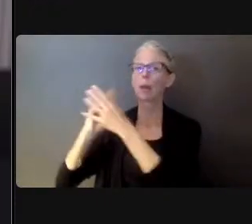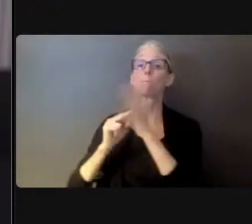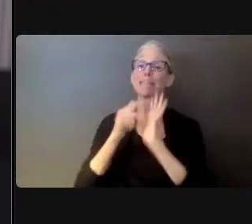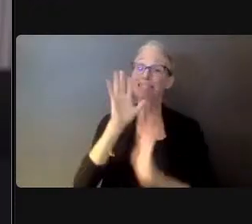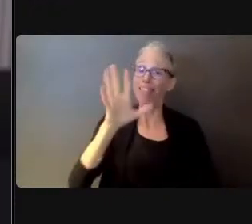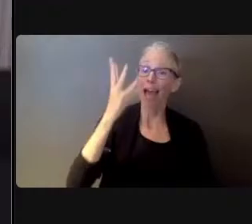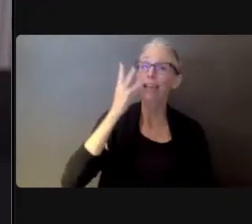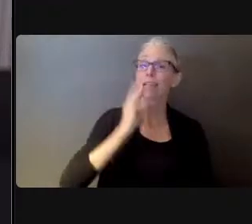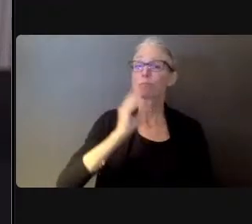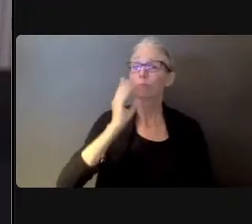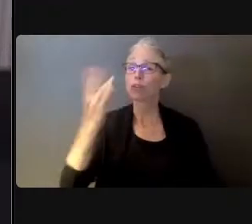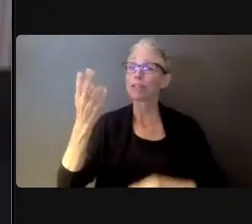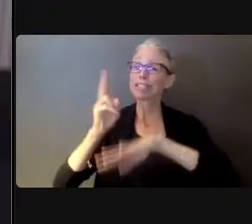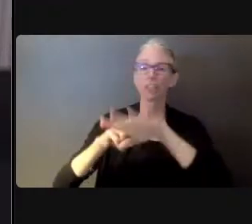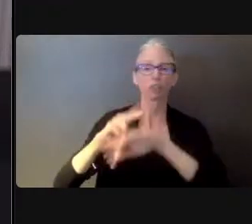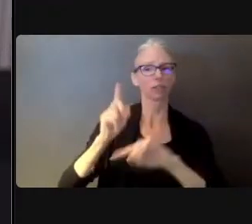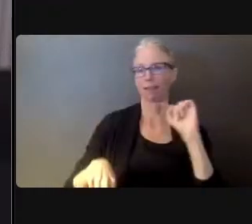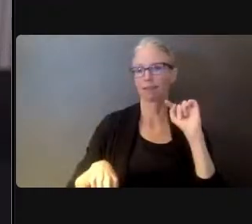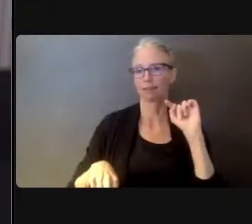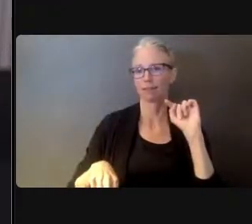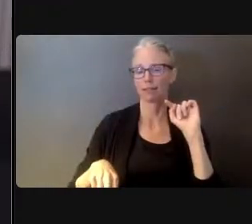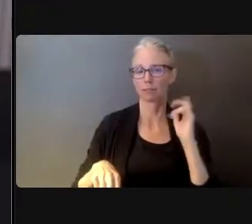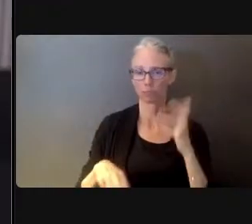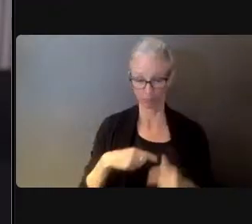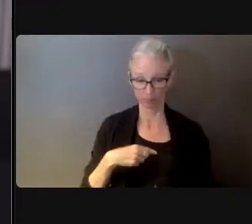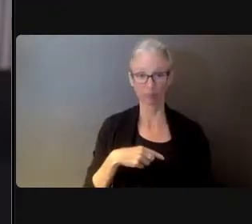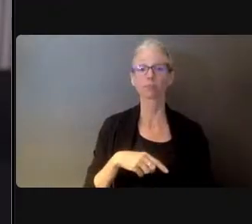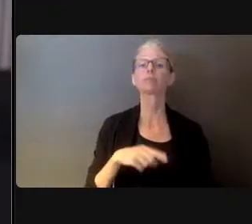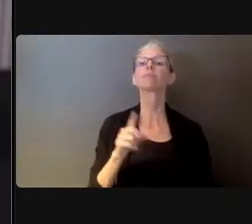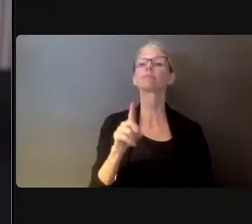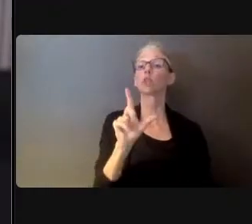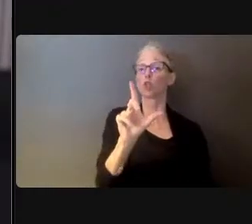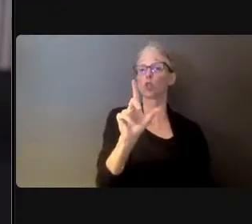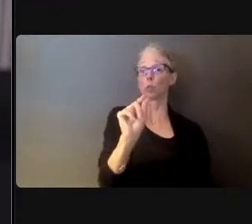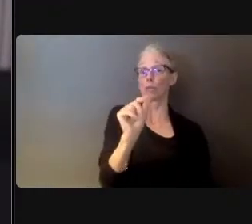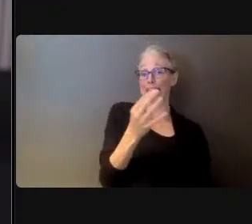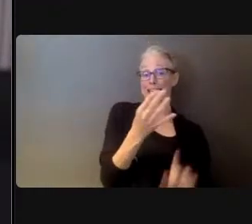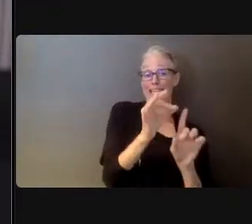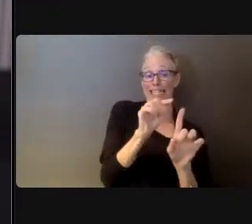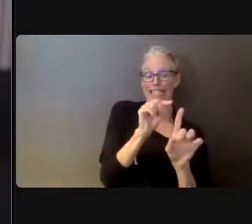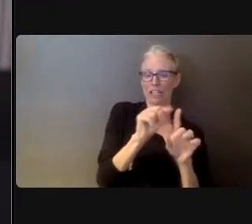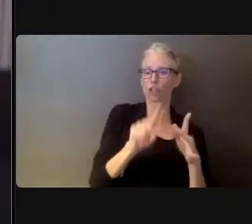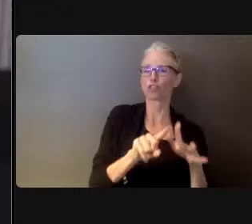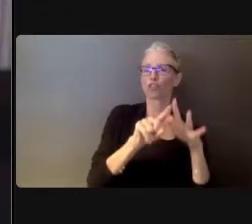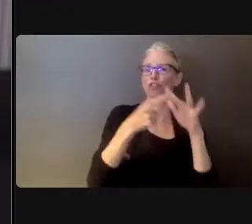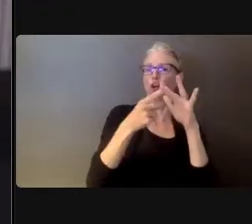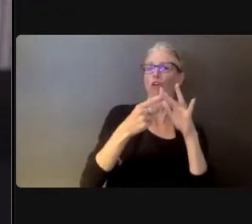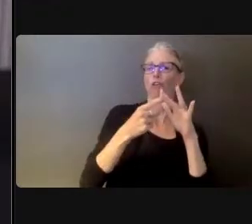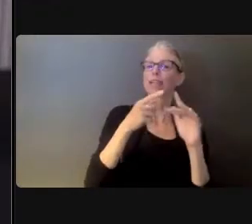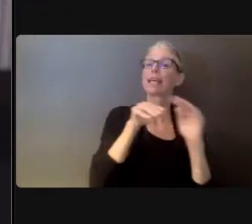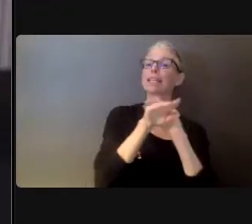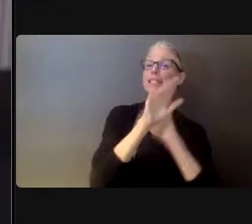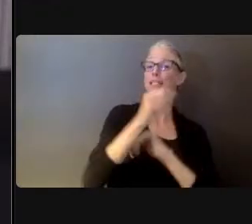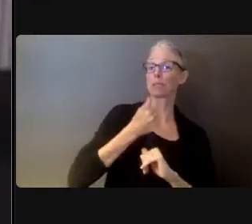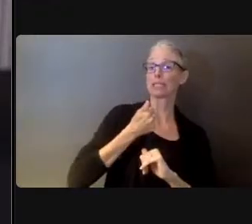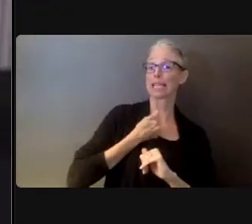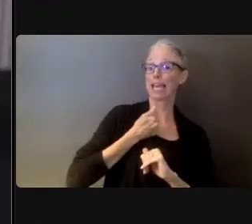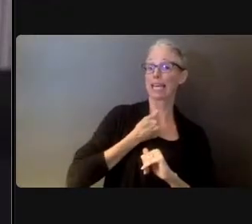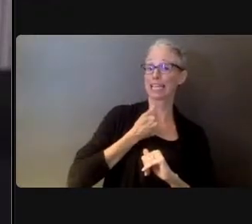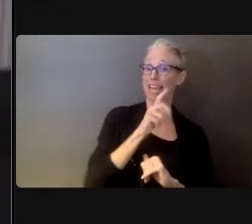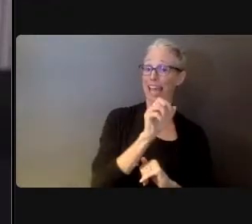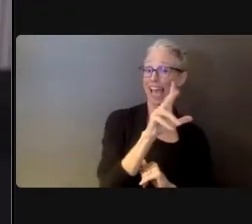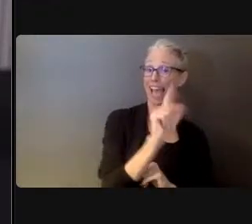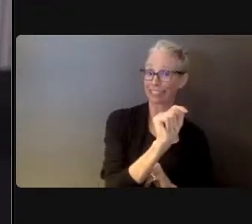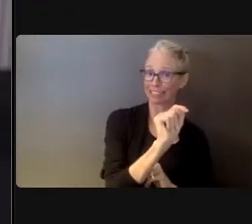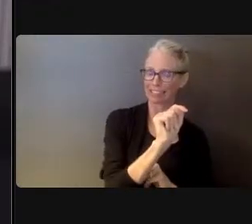changing. With the Accessible Canada Act coming into force in 2019, a new organization was formed called Accessibility